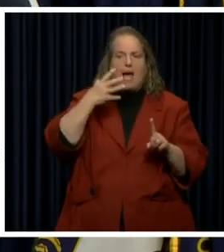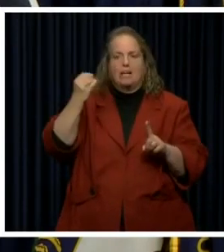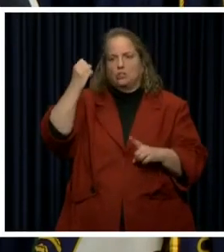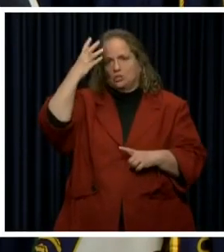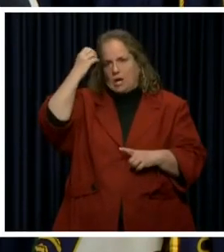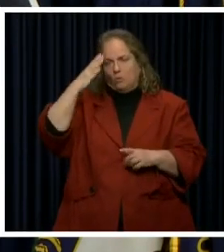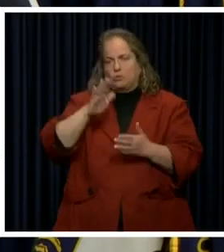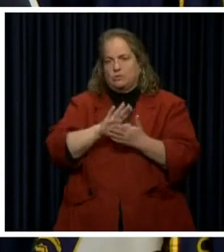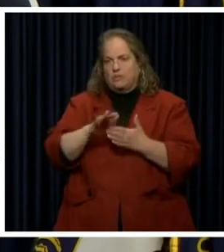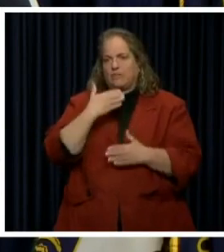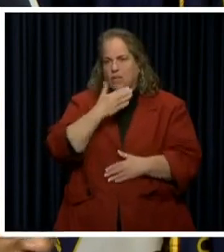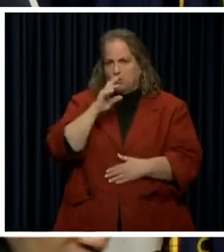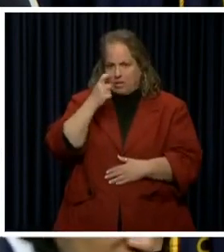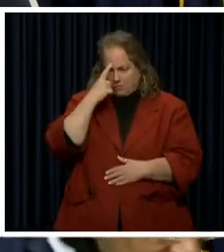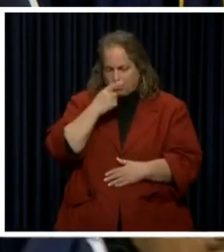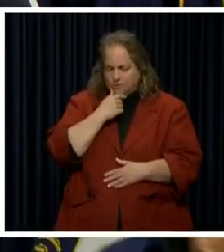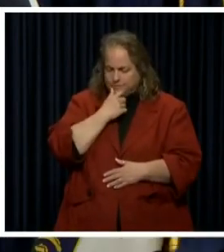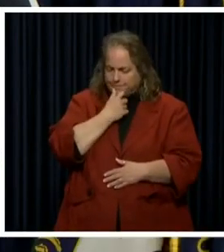So, thank you, Governor.